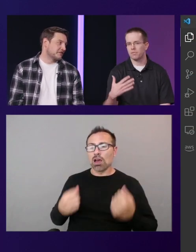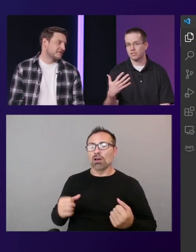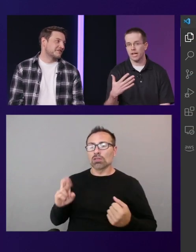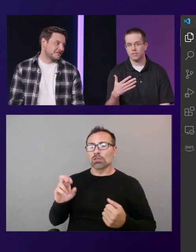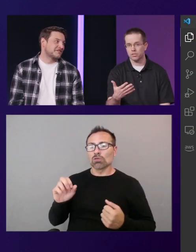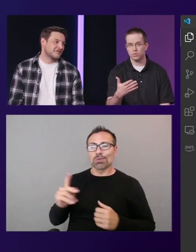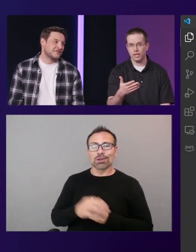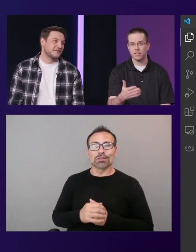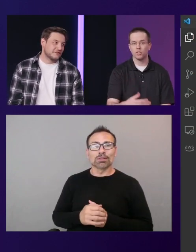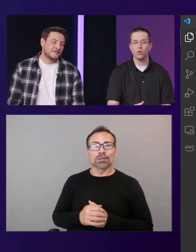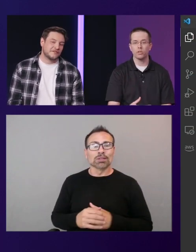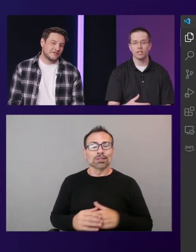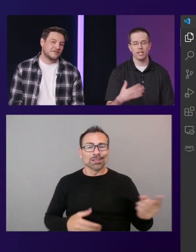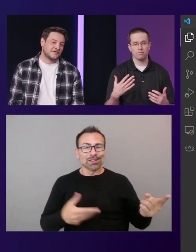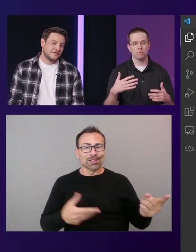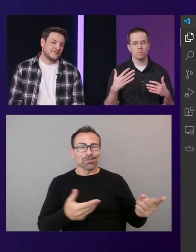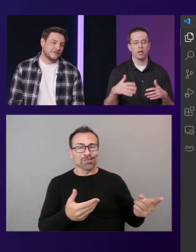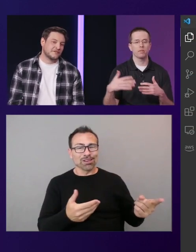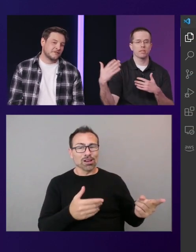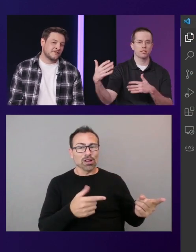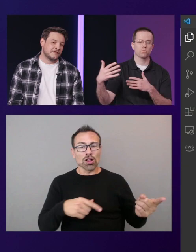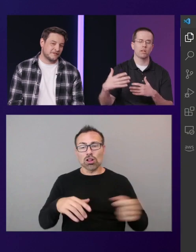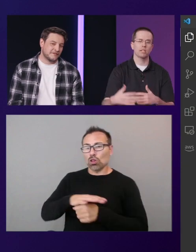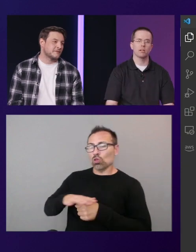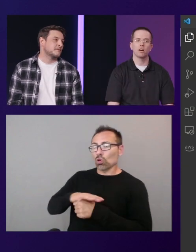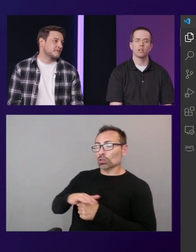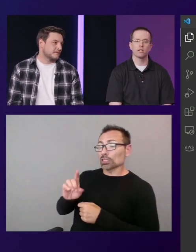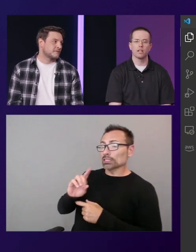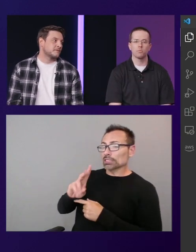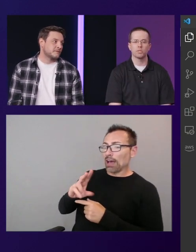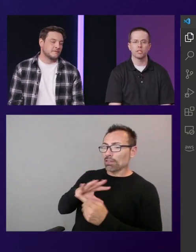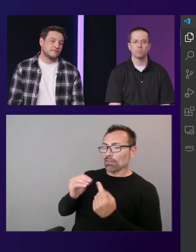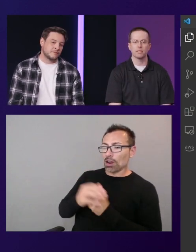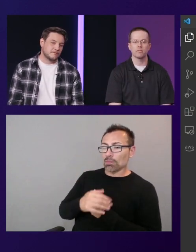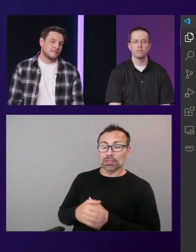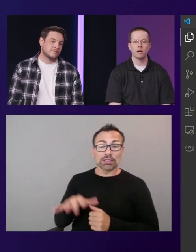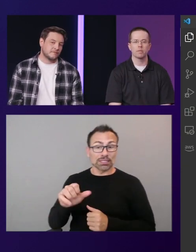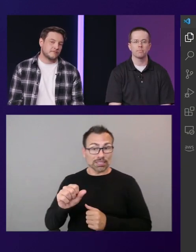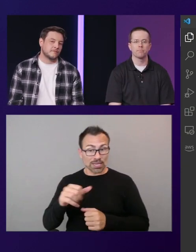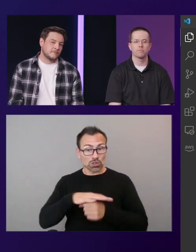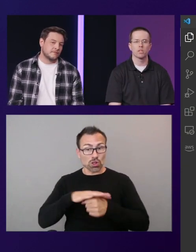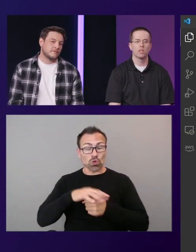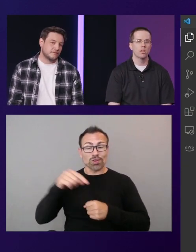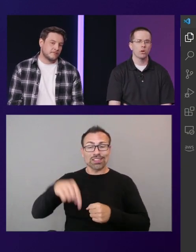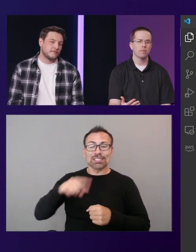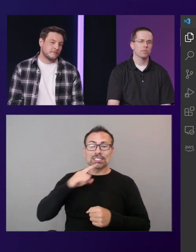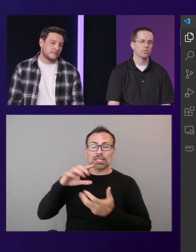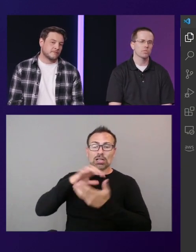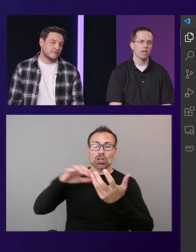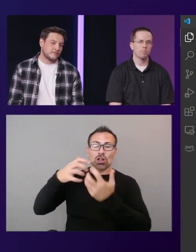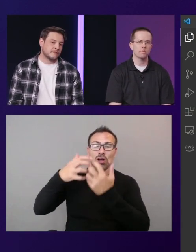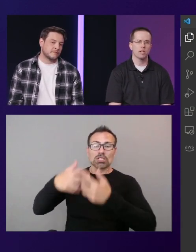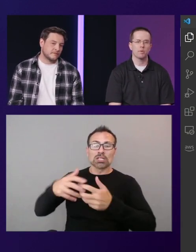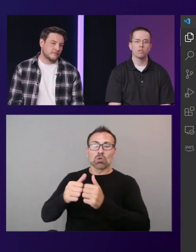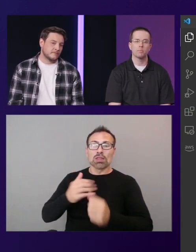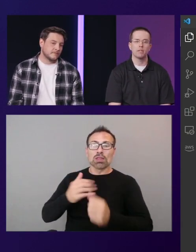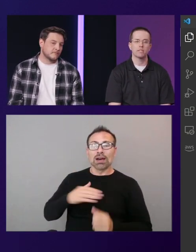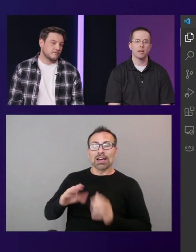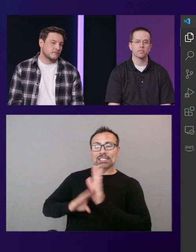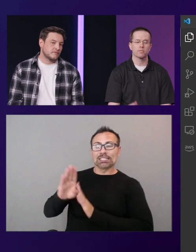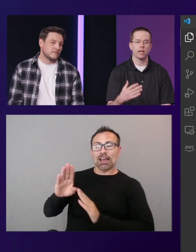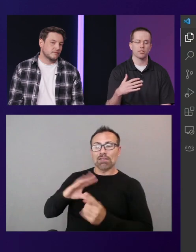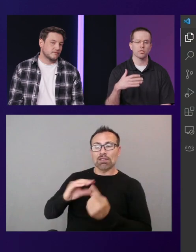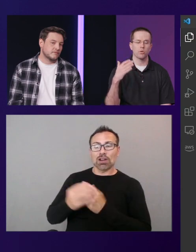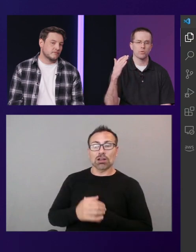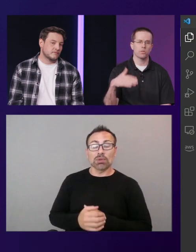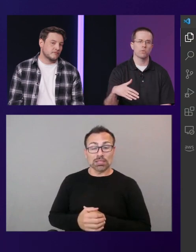environment. Yeah, exactly. So when I say local here, again, remember everything is running on a cloud machine of my dev environment. OK, so that's all set up. I'm going to run the Maven